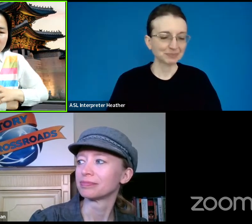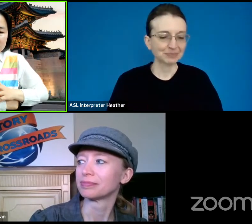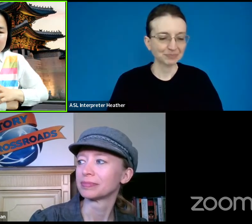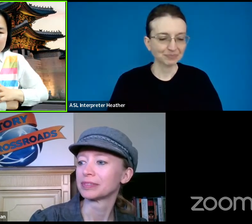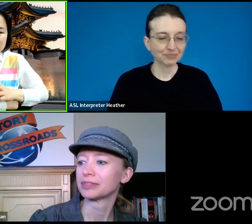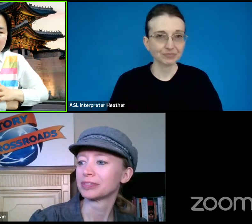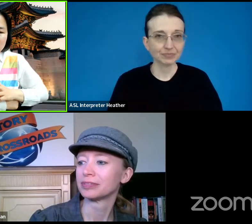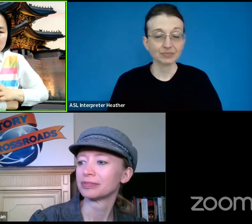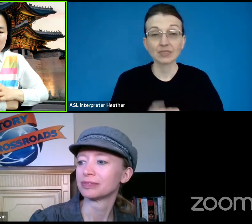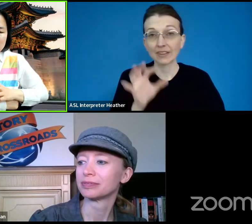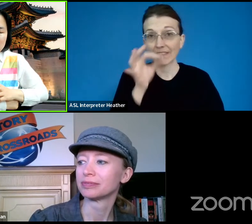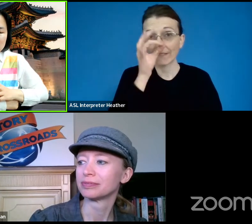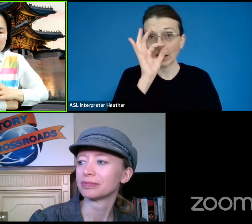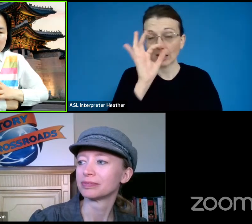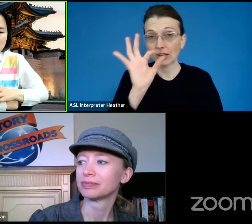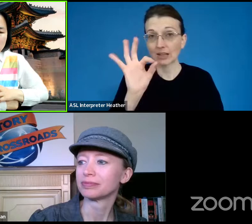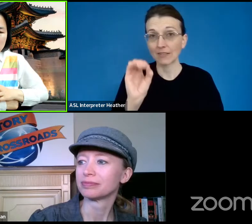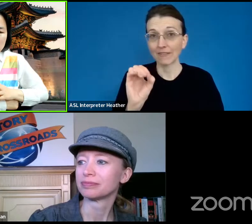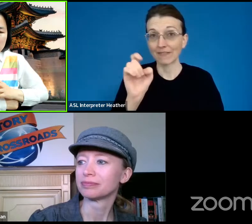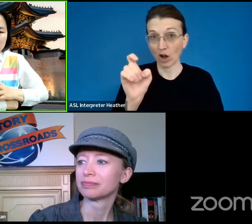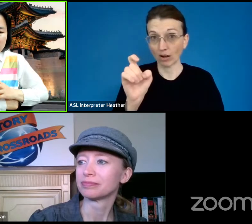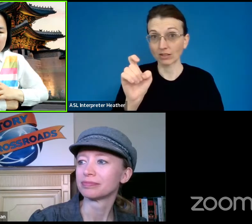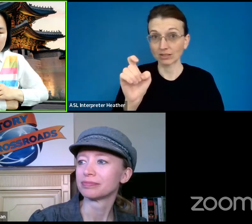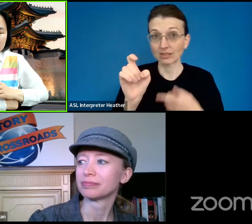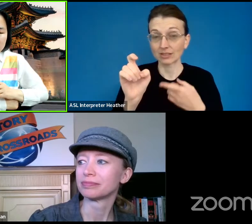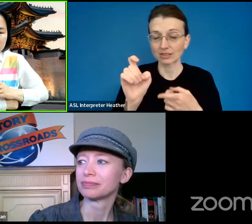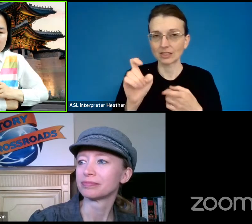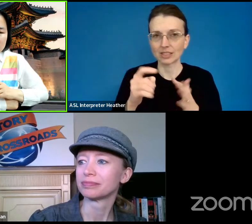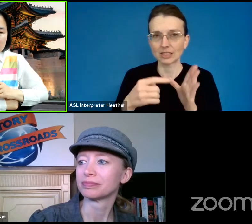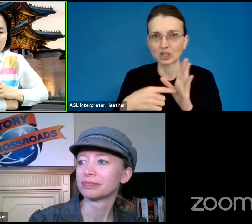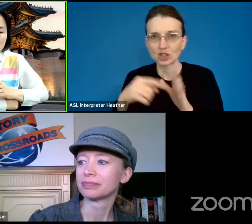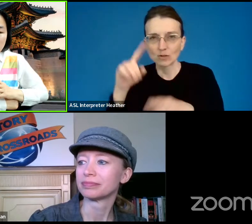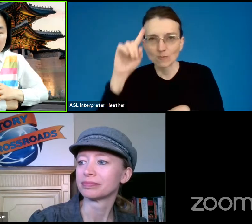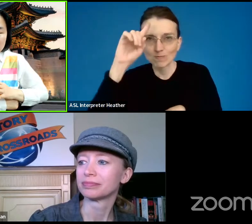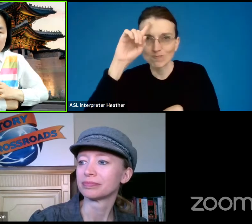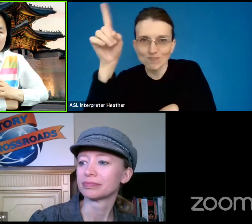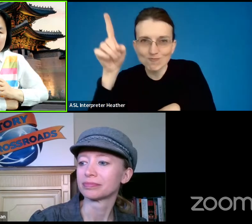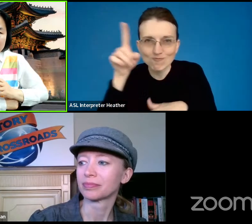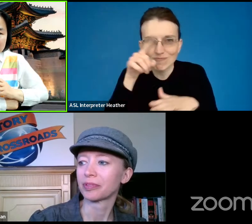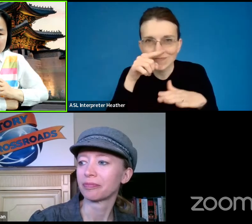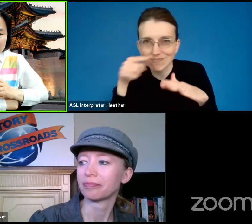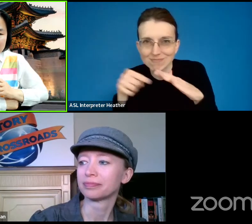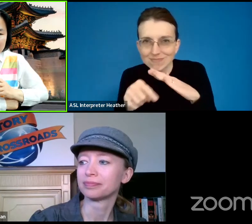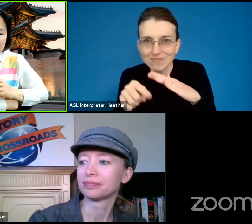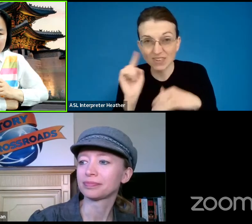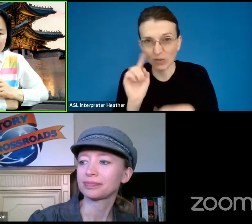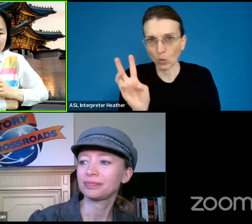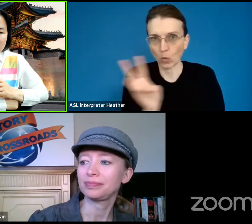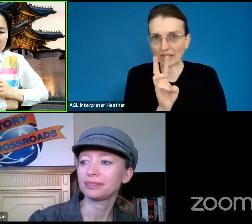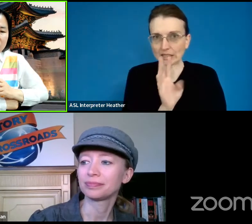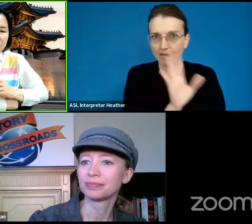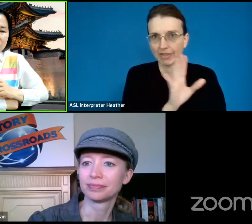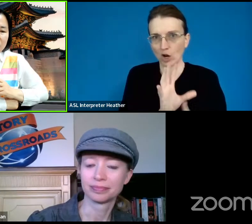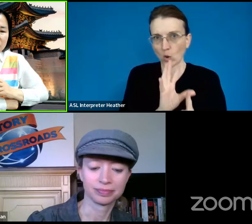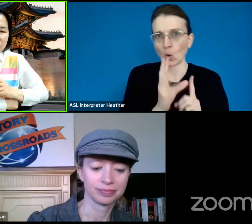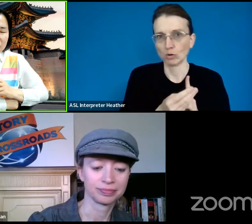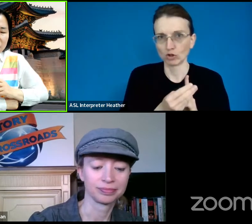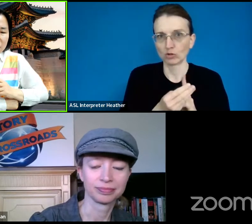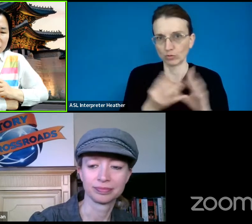Although foxes also show cunning and cleverness in Western folktales,